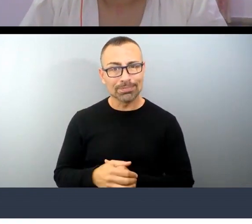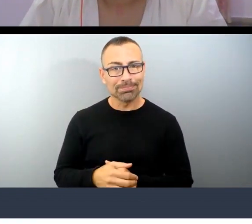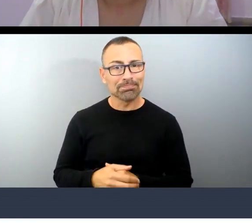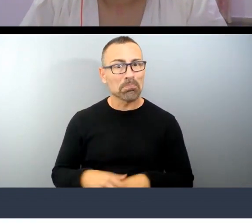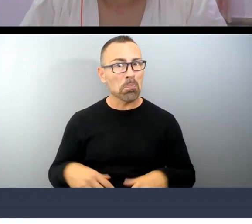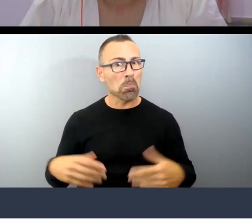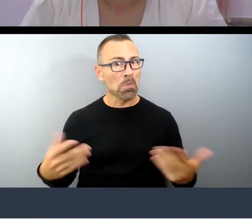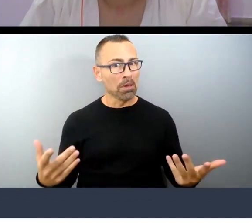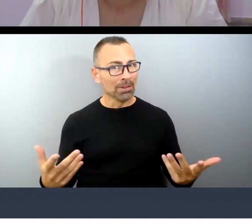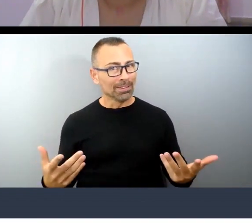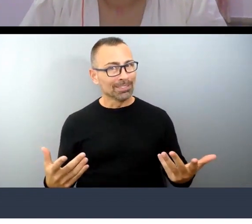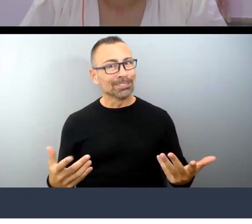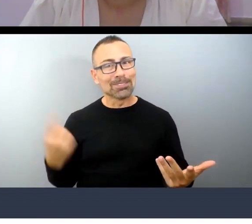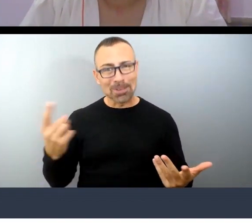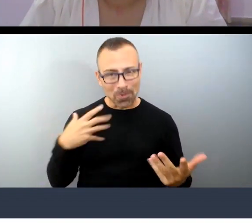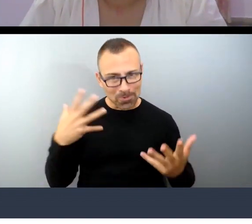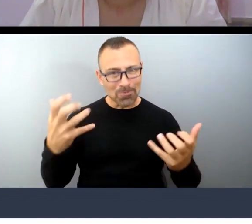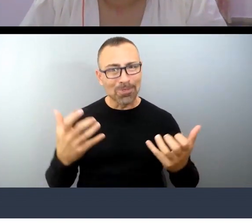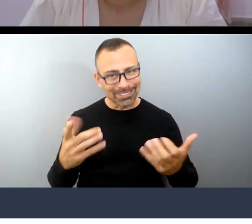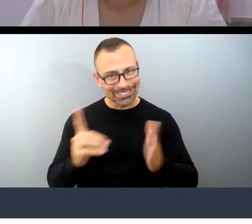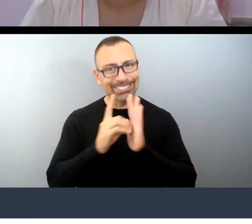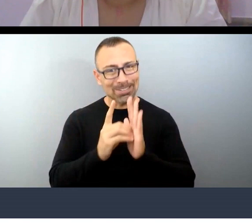being beckoned. Do you have anything for us today?